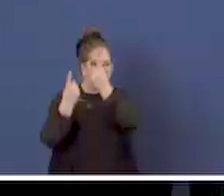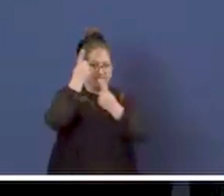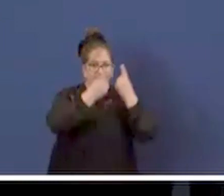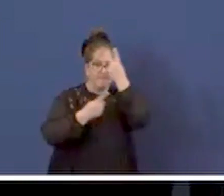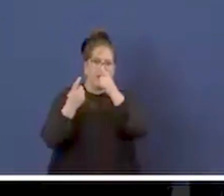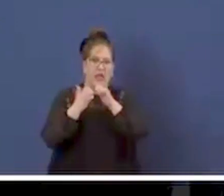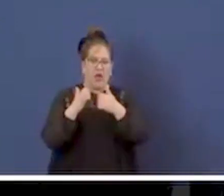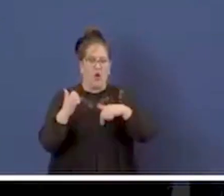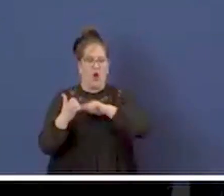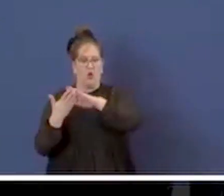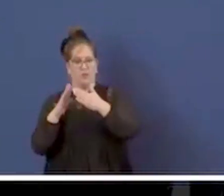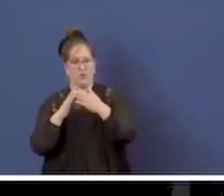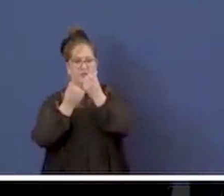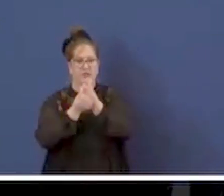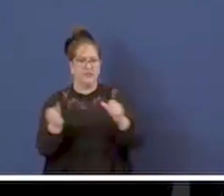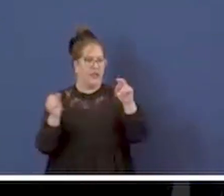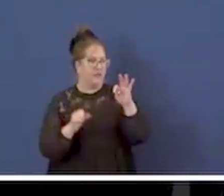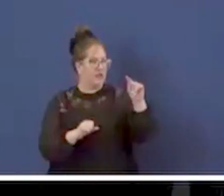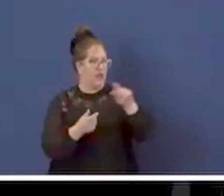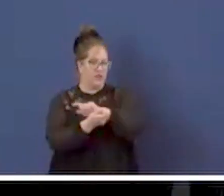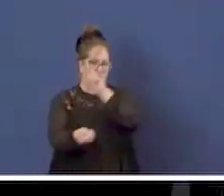community safety net has changed over time?